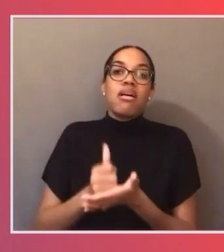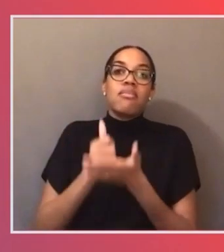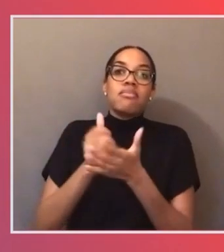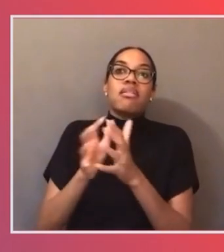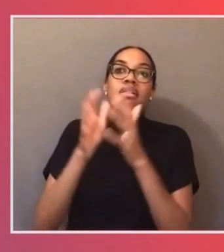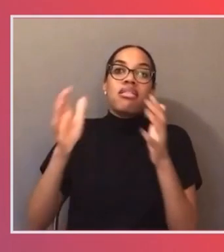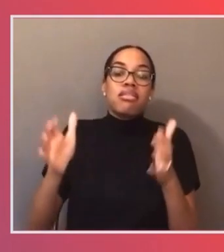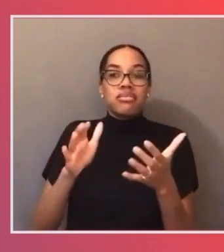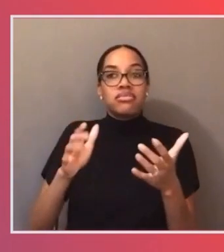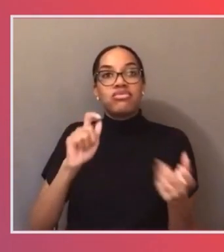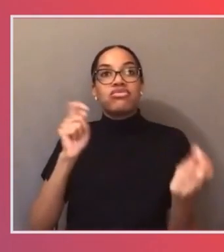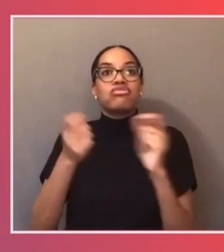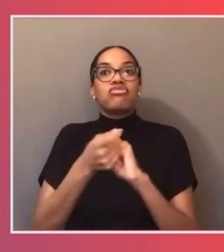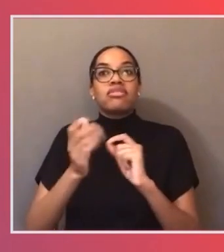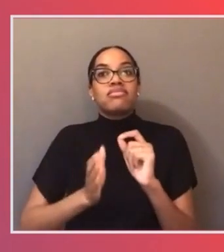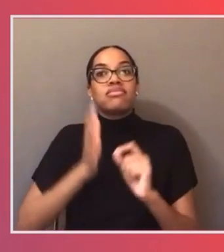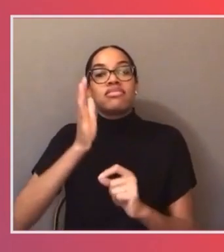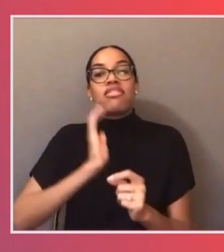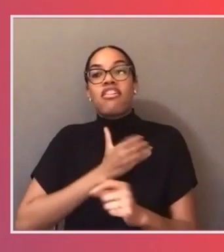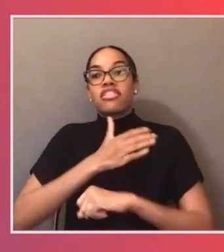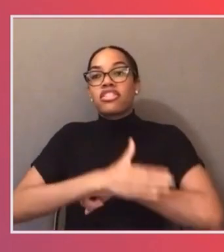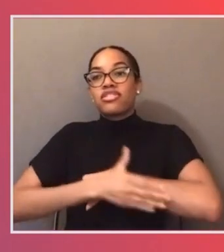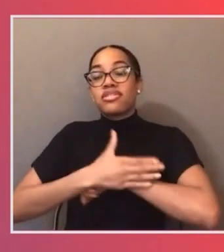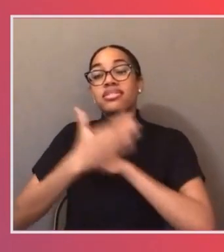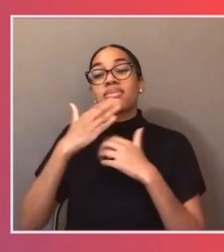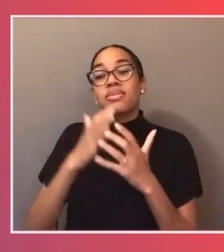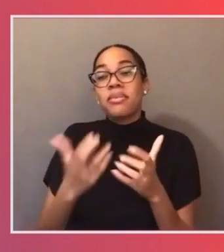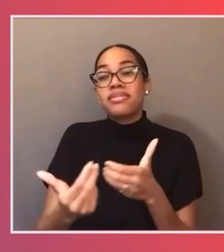and contributing. Vote early. Thank you,